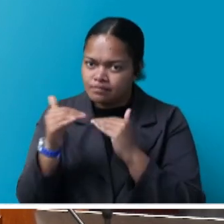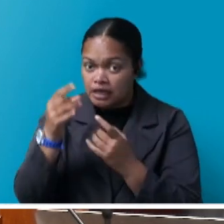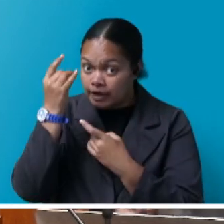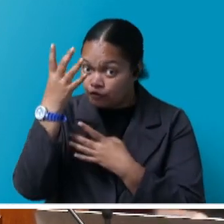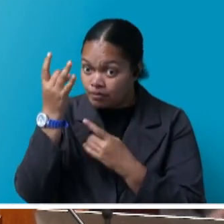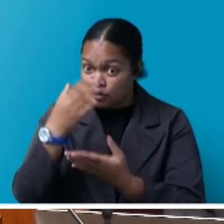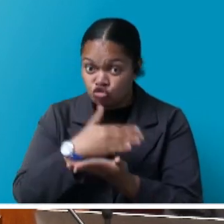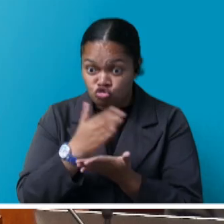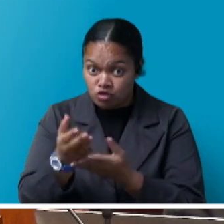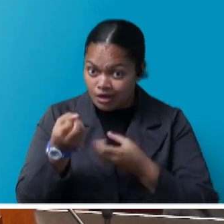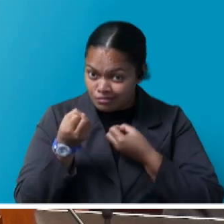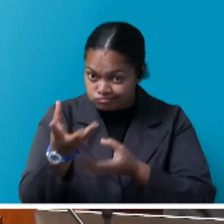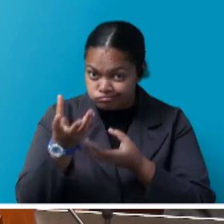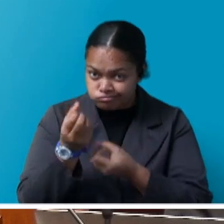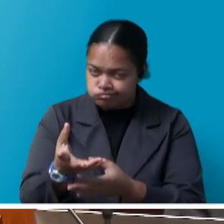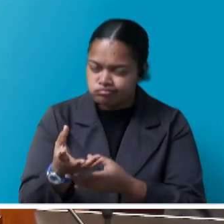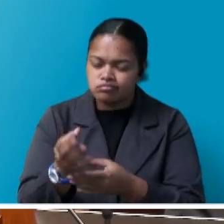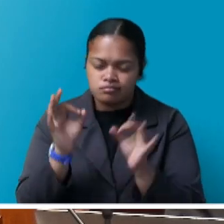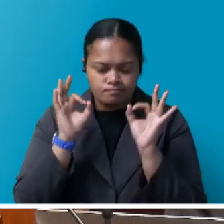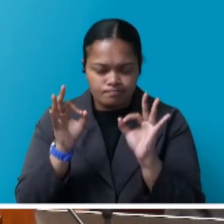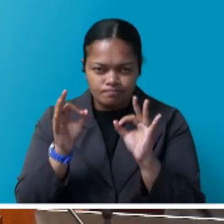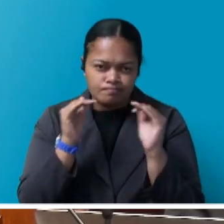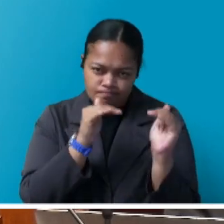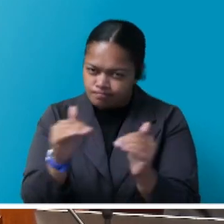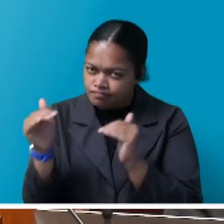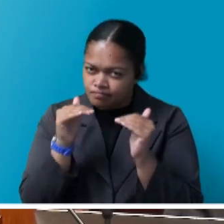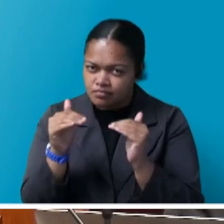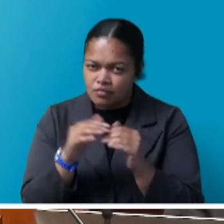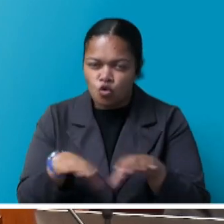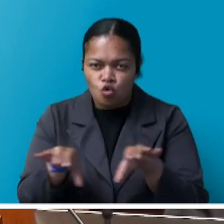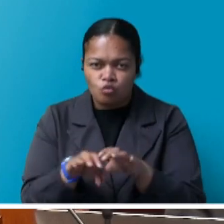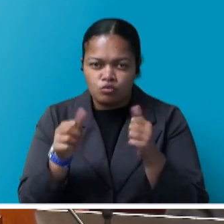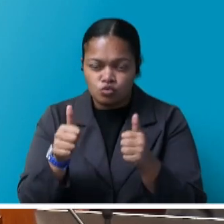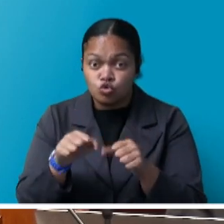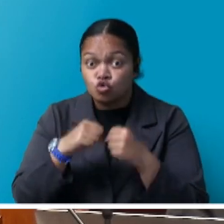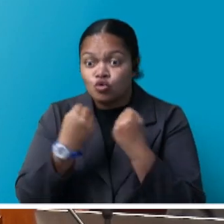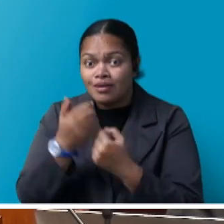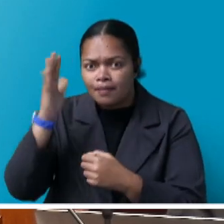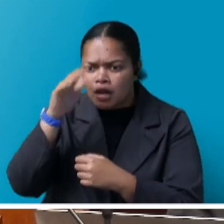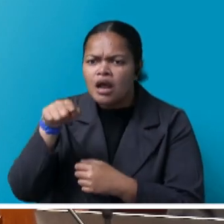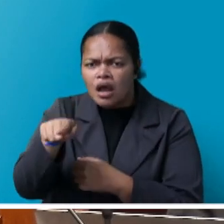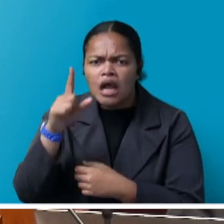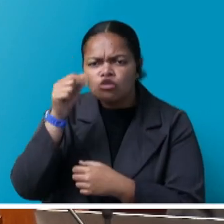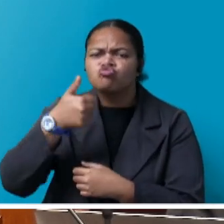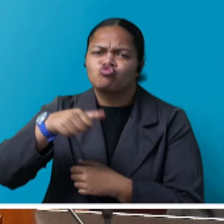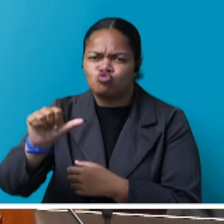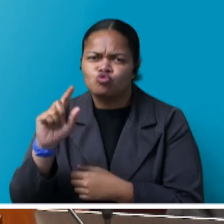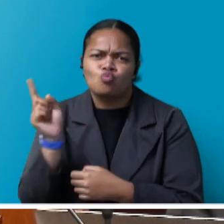accurate, factual, and serves the common good. Social media should be used as a tool to